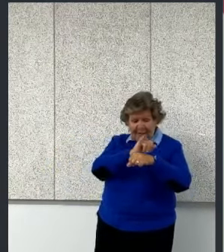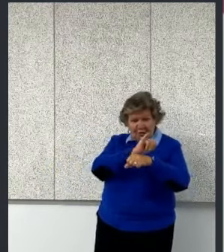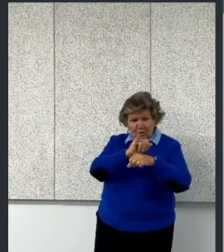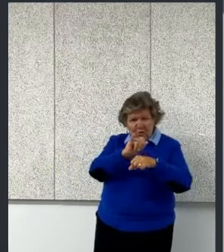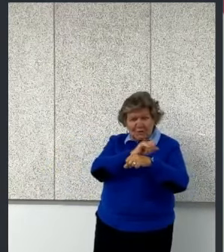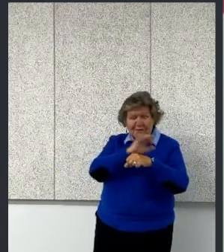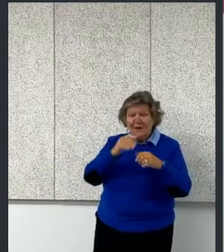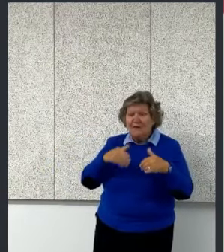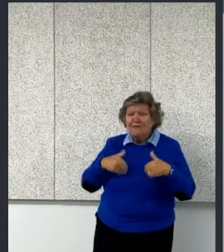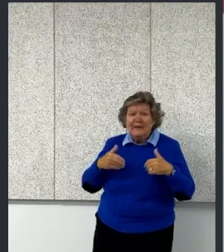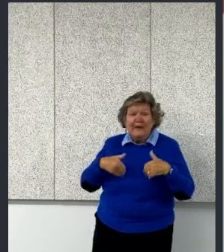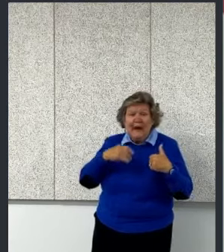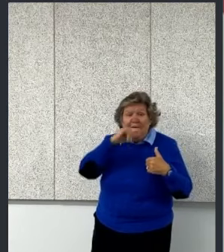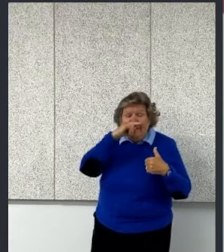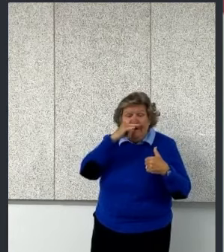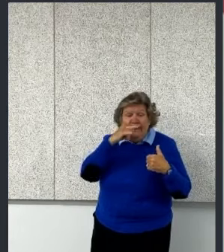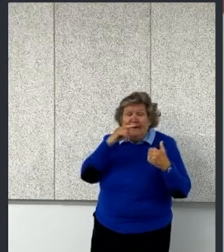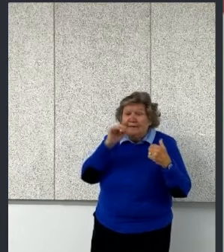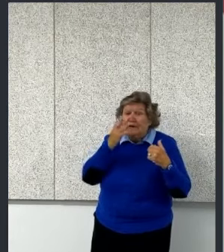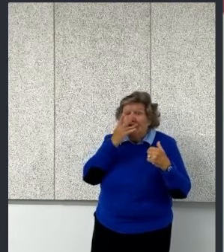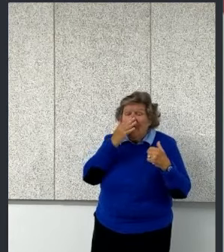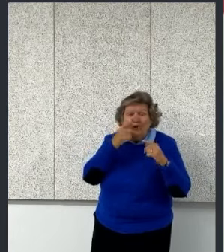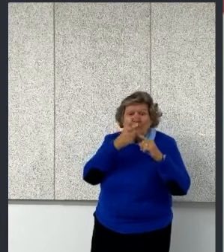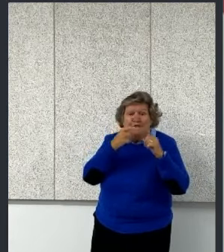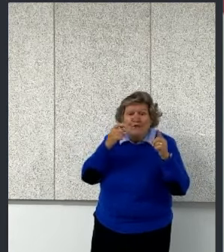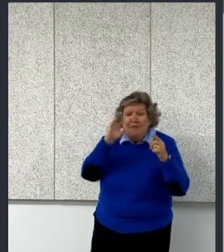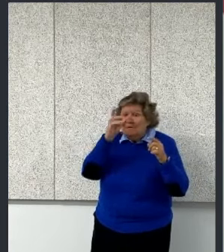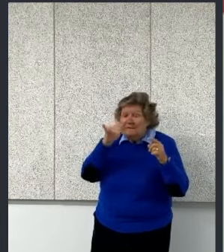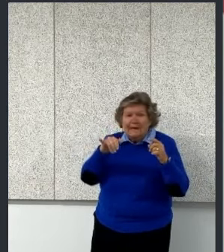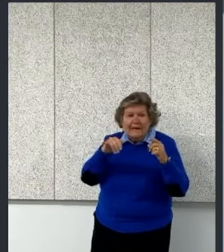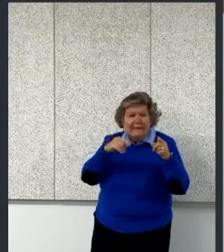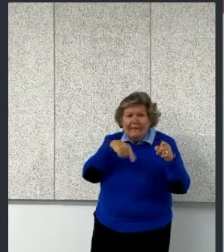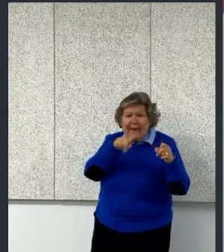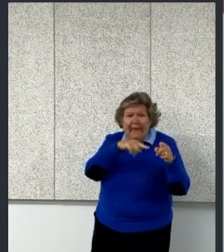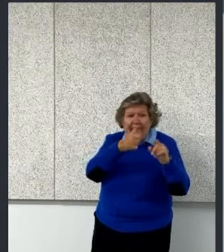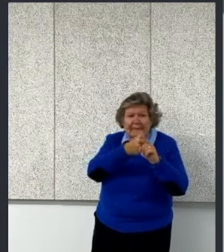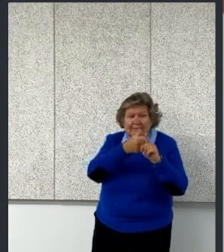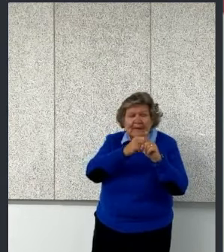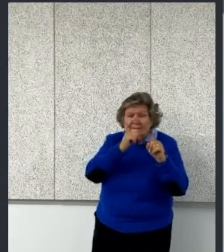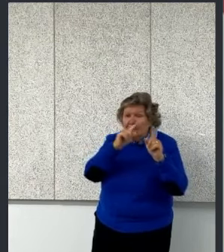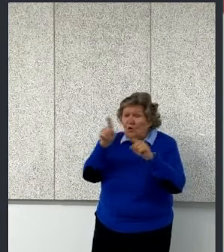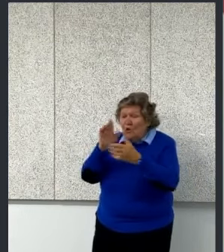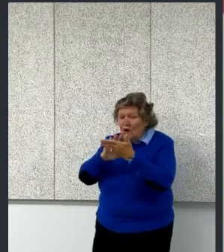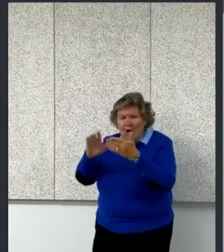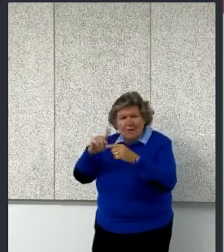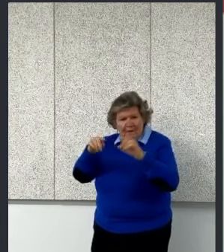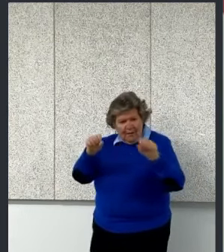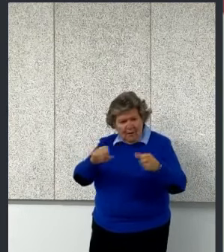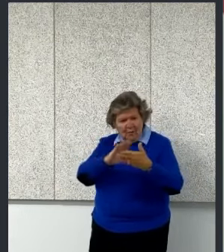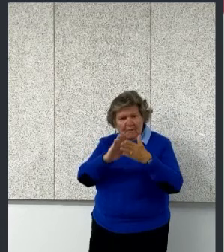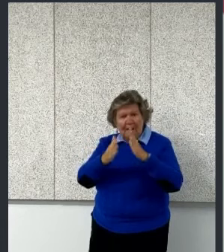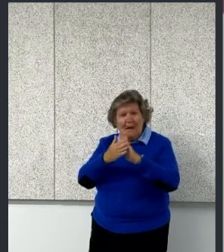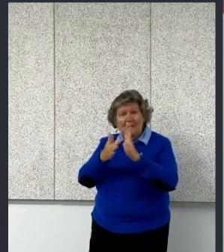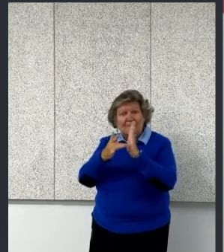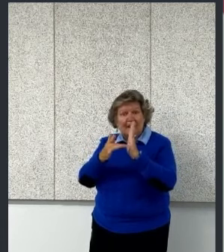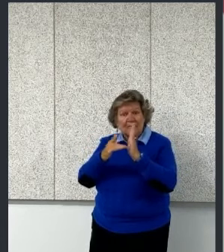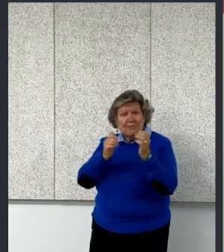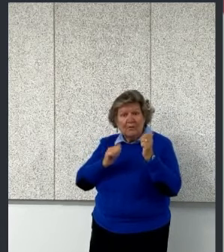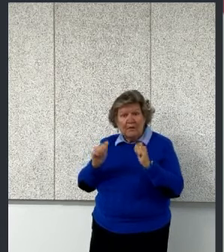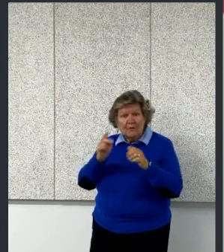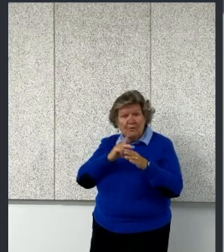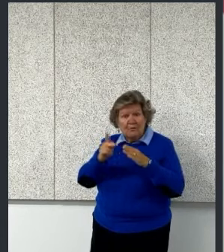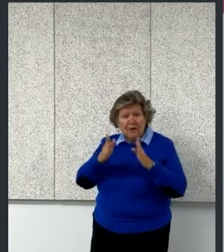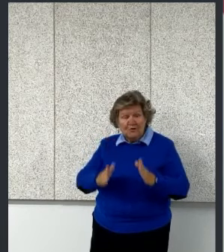low-income young kids of color from the city who didn't go to college but could be technical theater, professionals? Are you